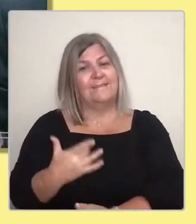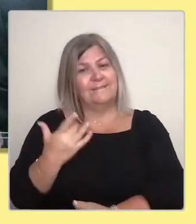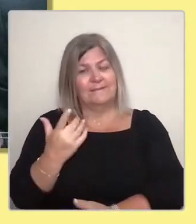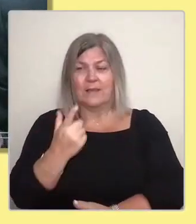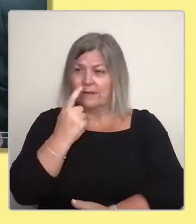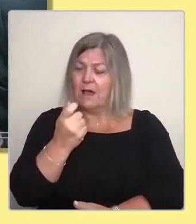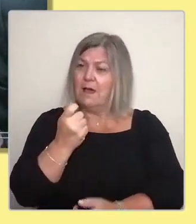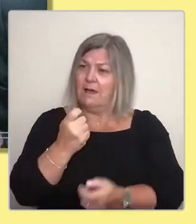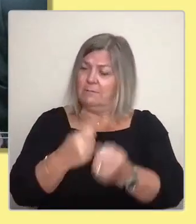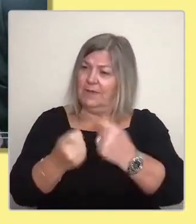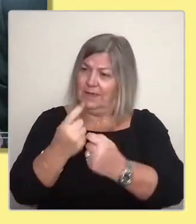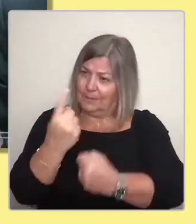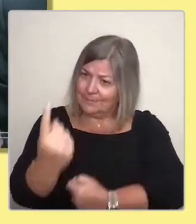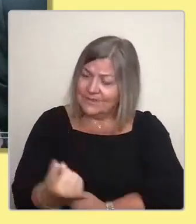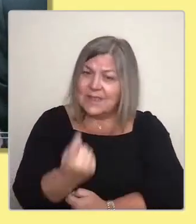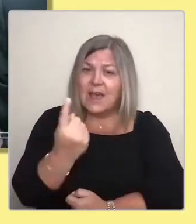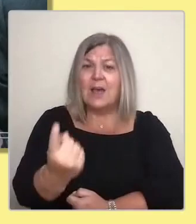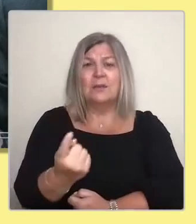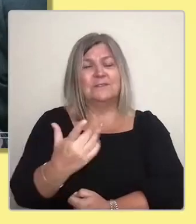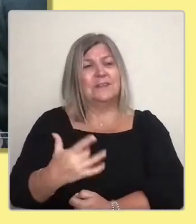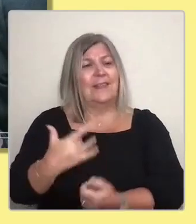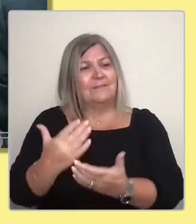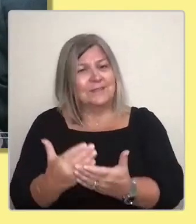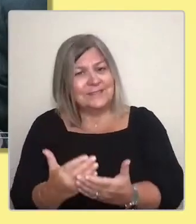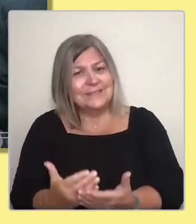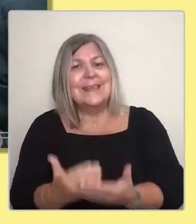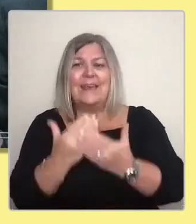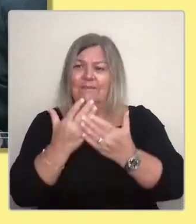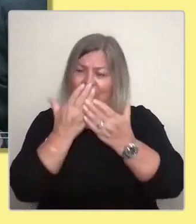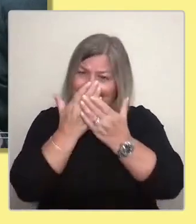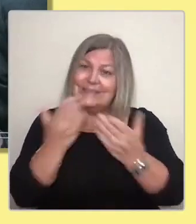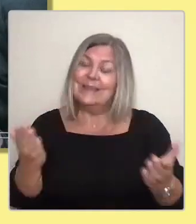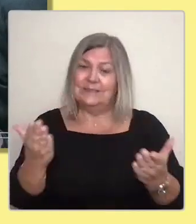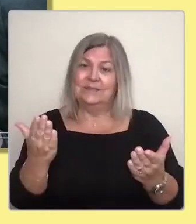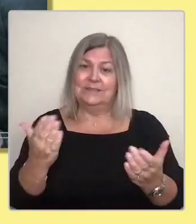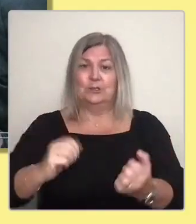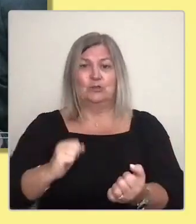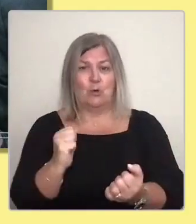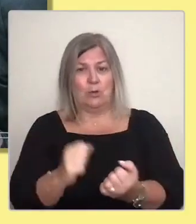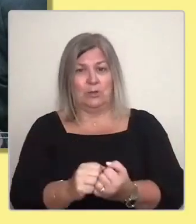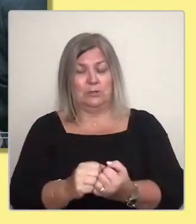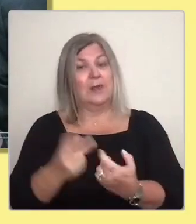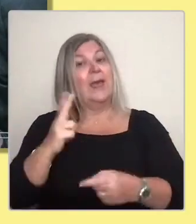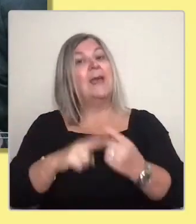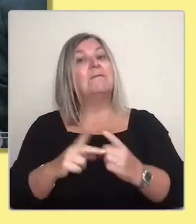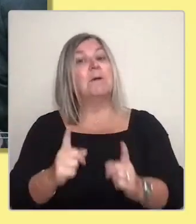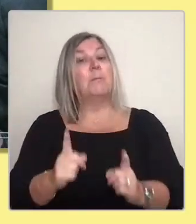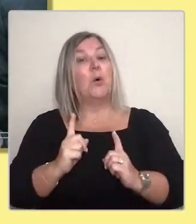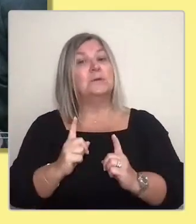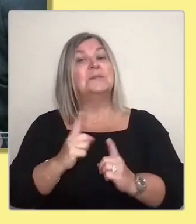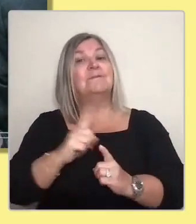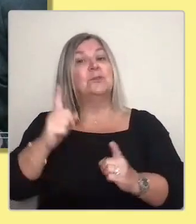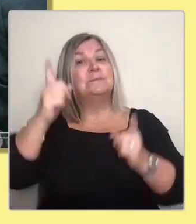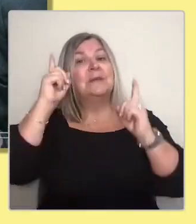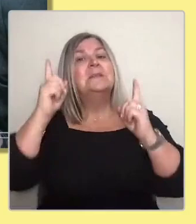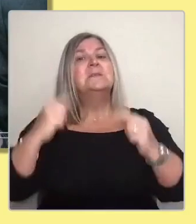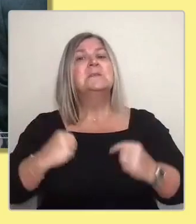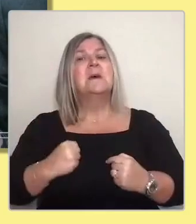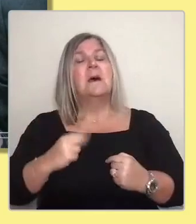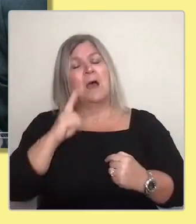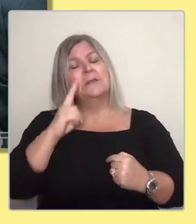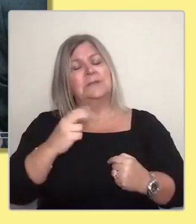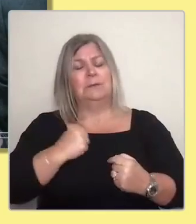in peace and safety and dignity. And to say to everyone that if I become First Minister, I will see it as my privilege and my